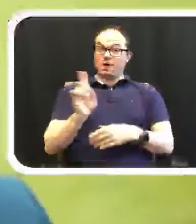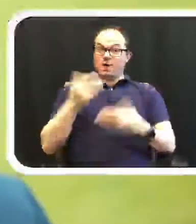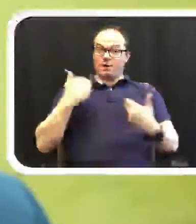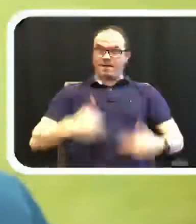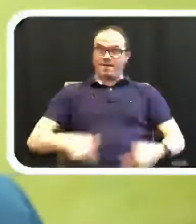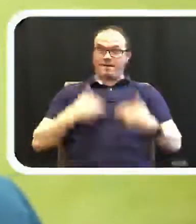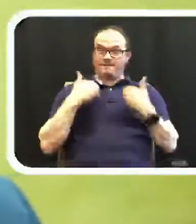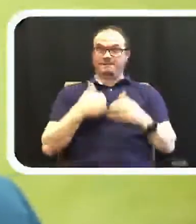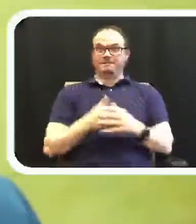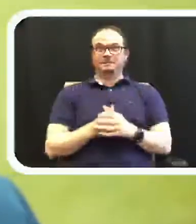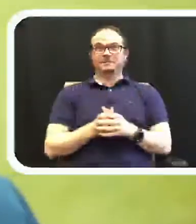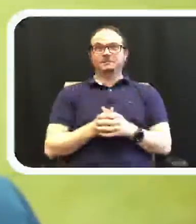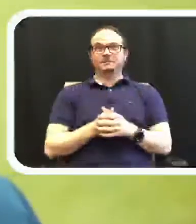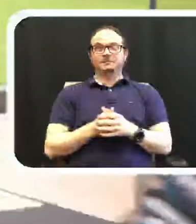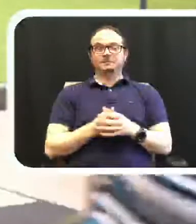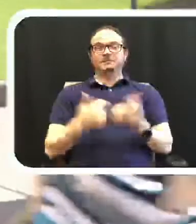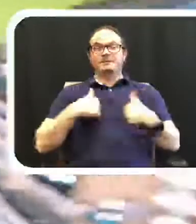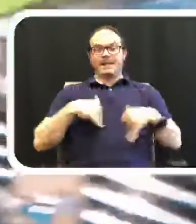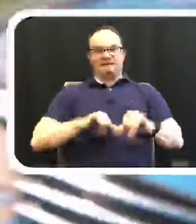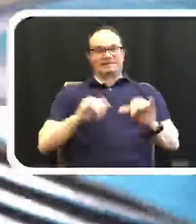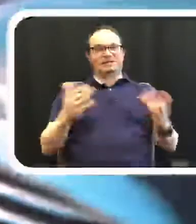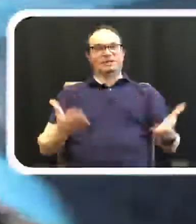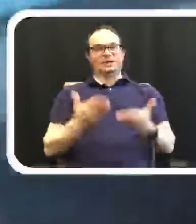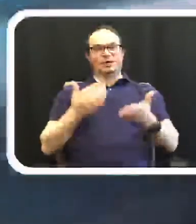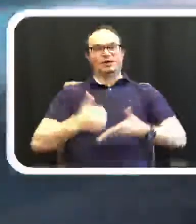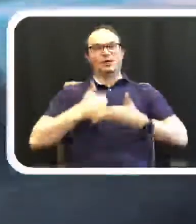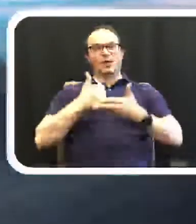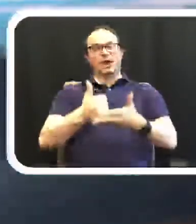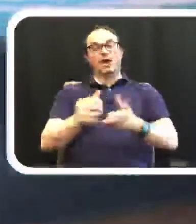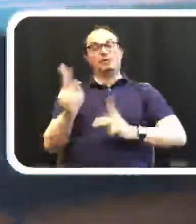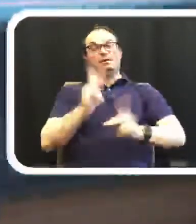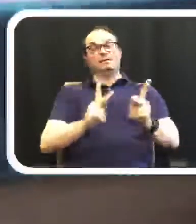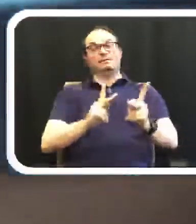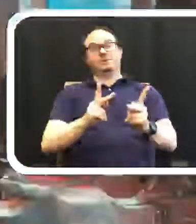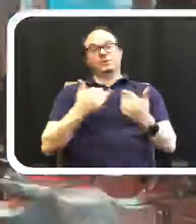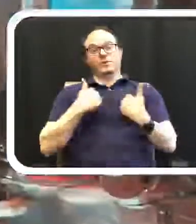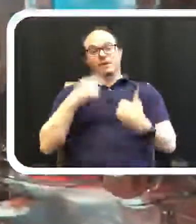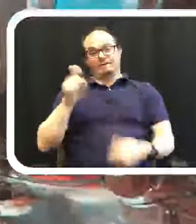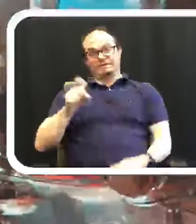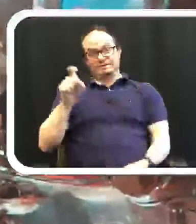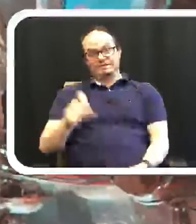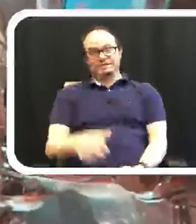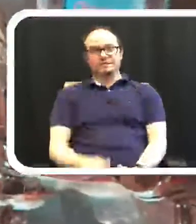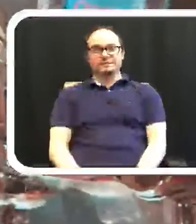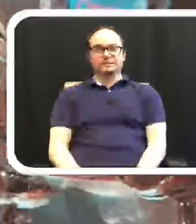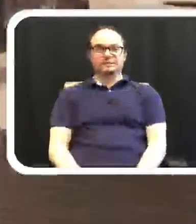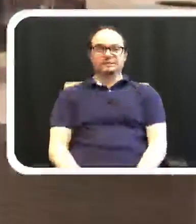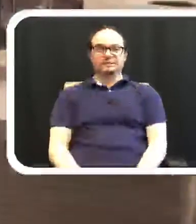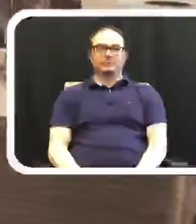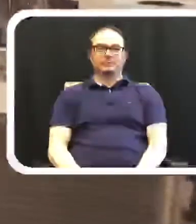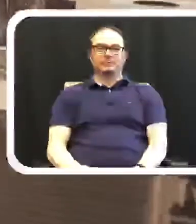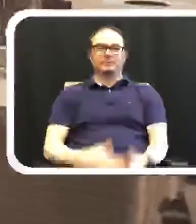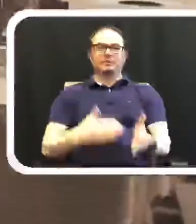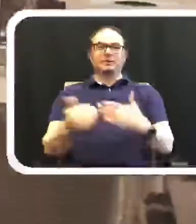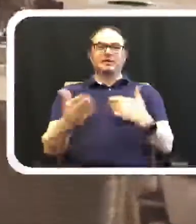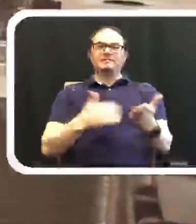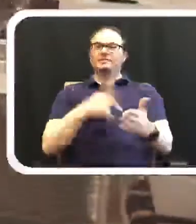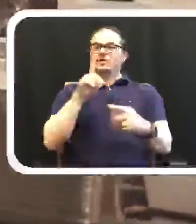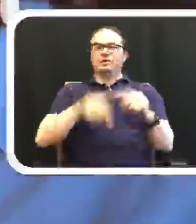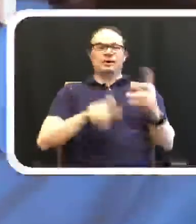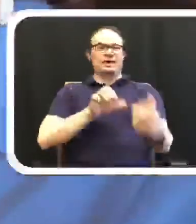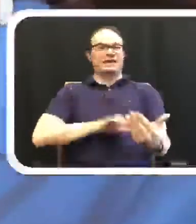I'm still here, helping those in need. And even though we can't always be face to